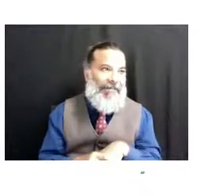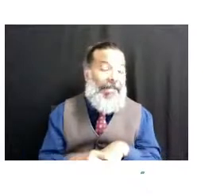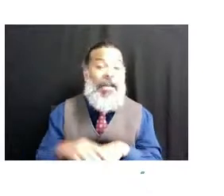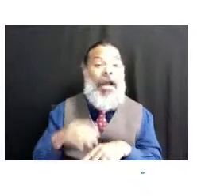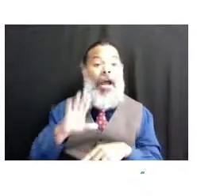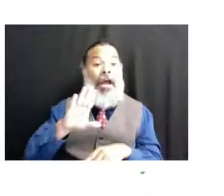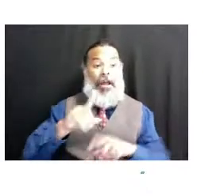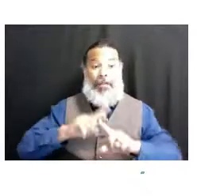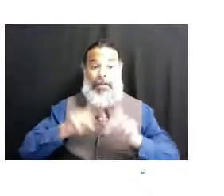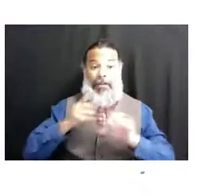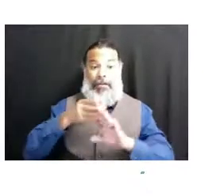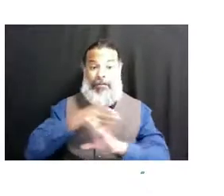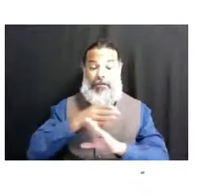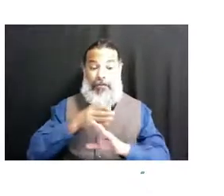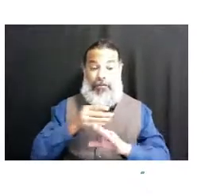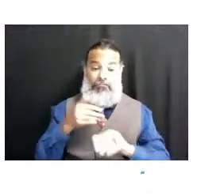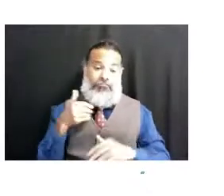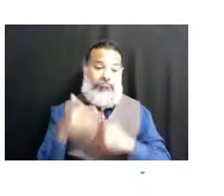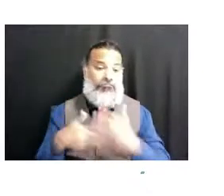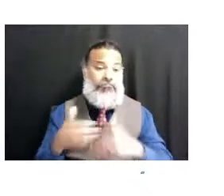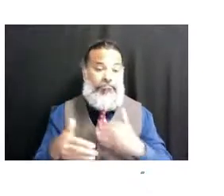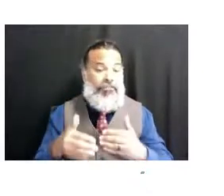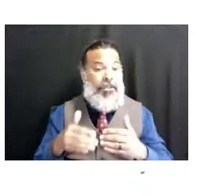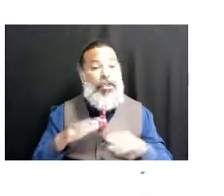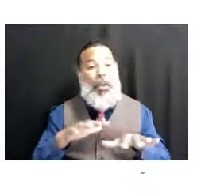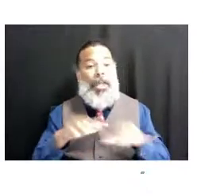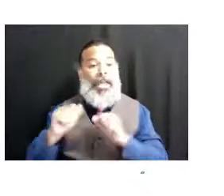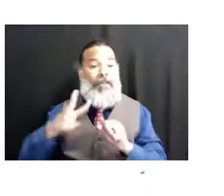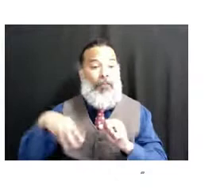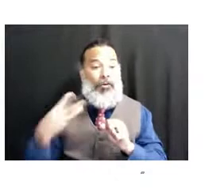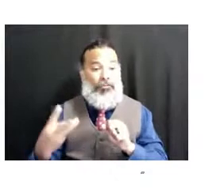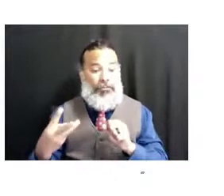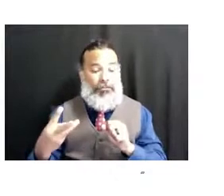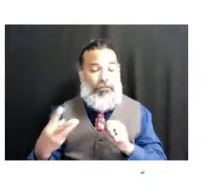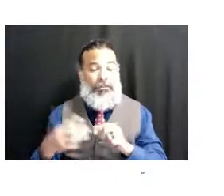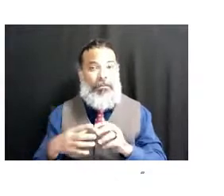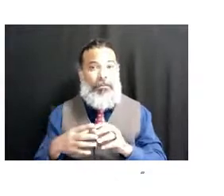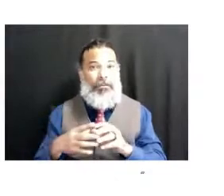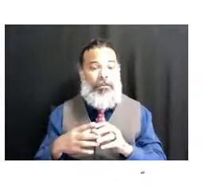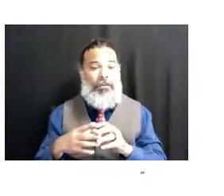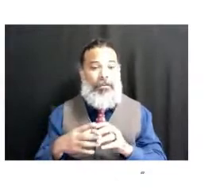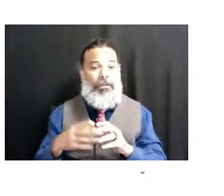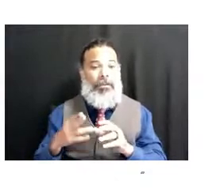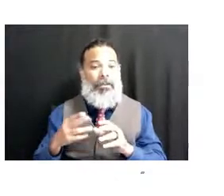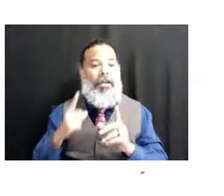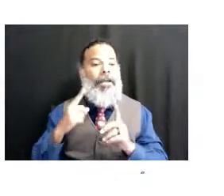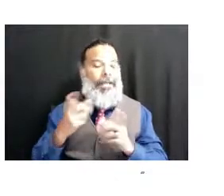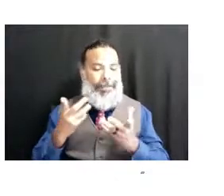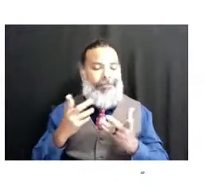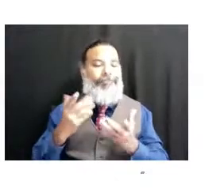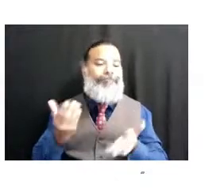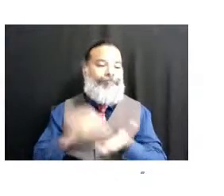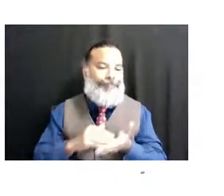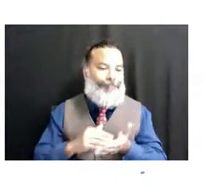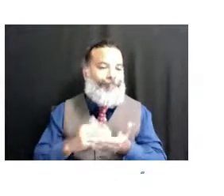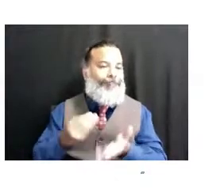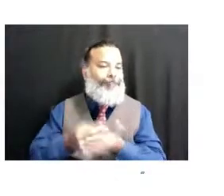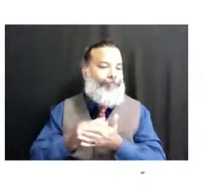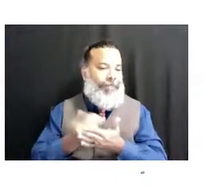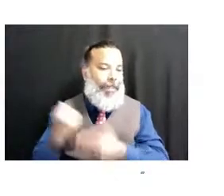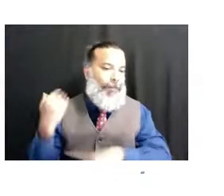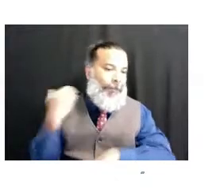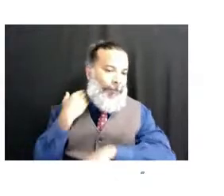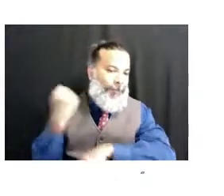But before he's able to leave Washington, he declares bankruptcy. His debtors have